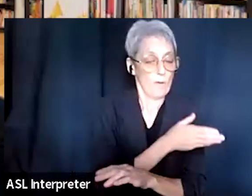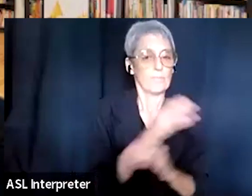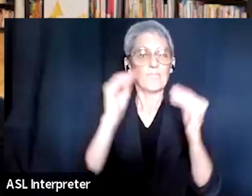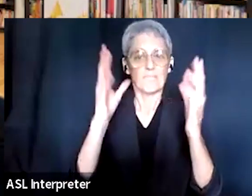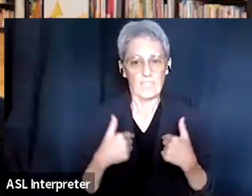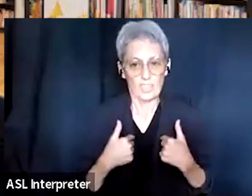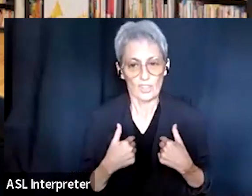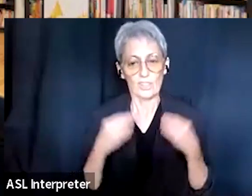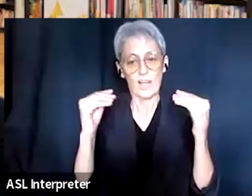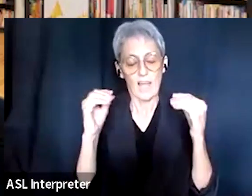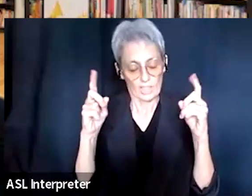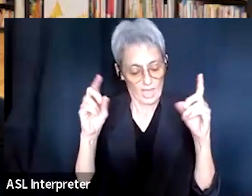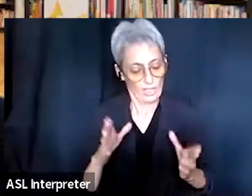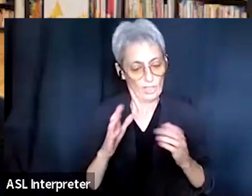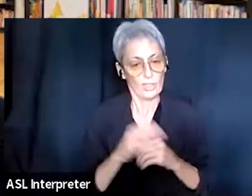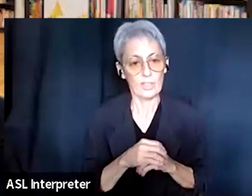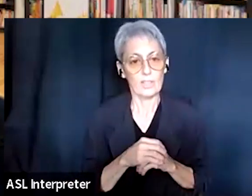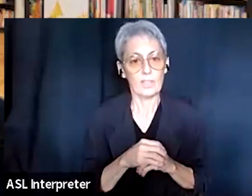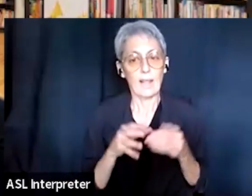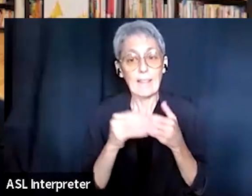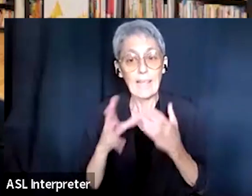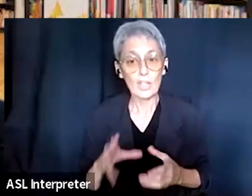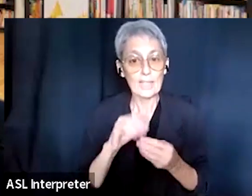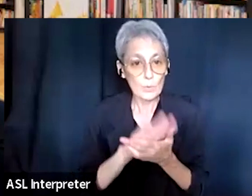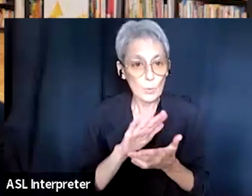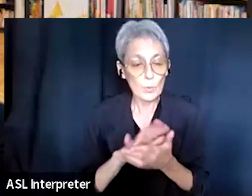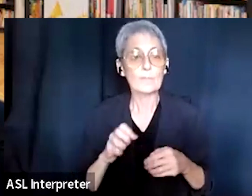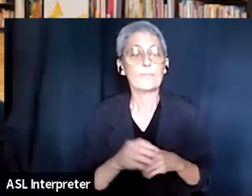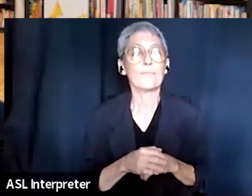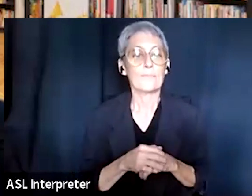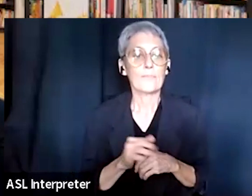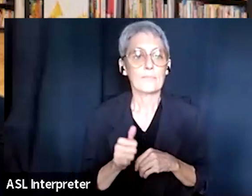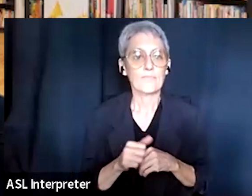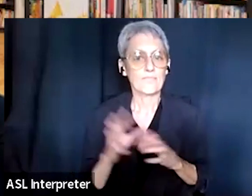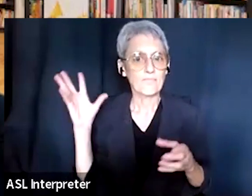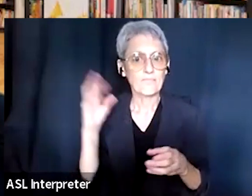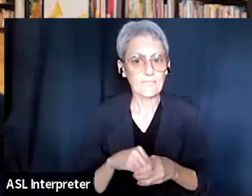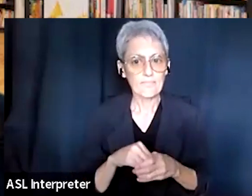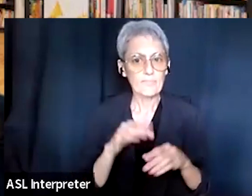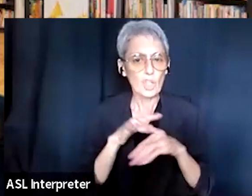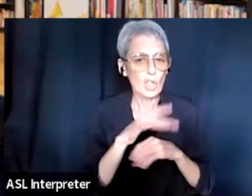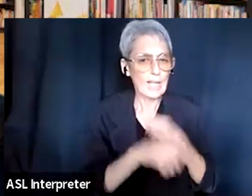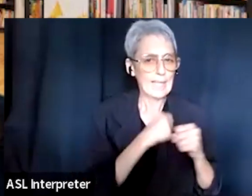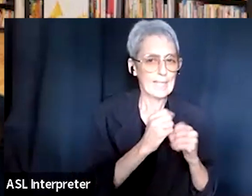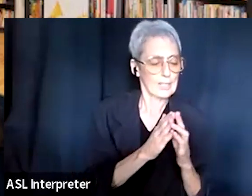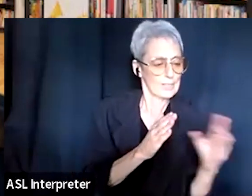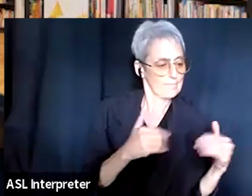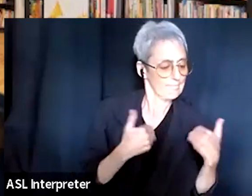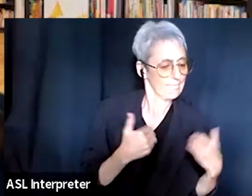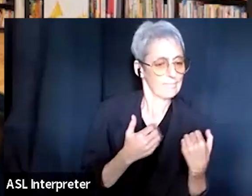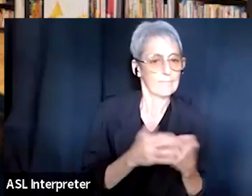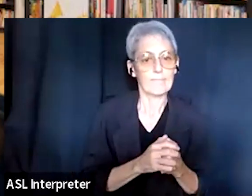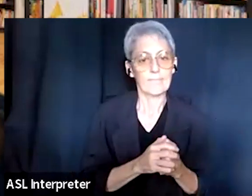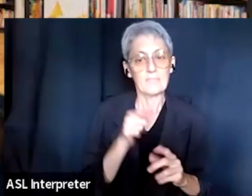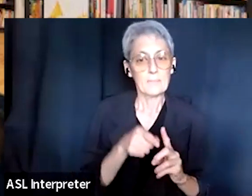educator, a leader in school, and very much invested in early years, particularly from children 5 to